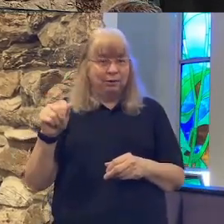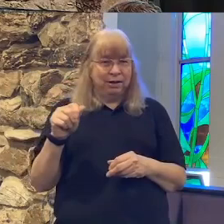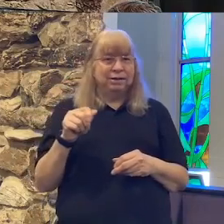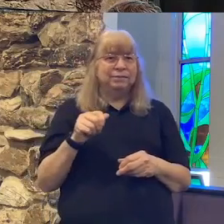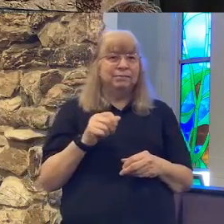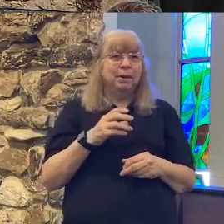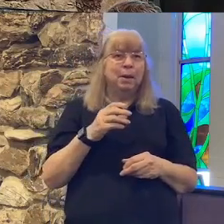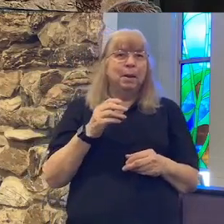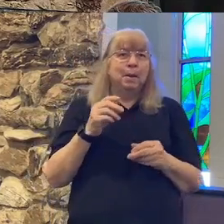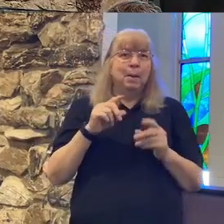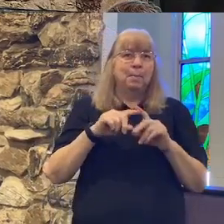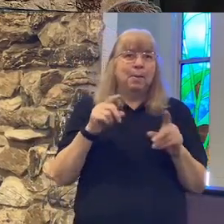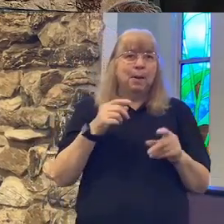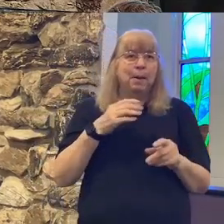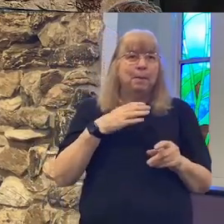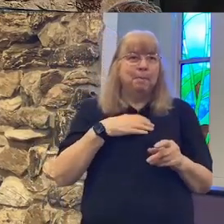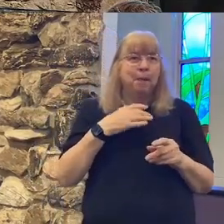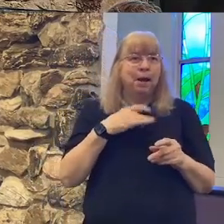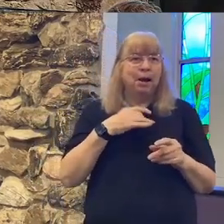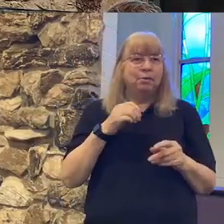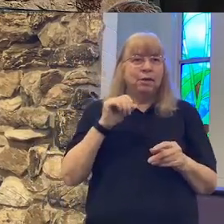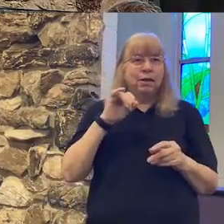my heart's still with ISU.